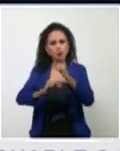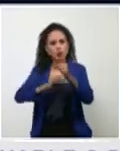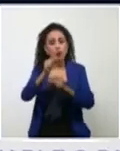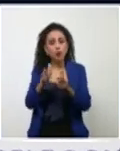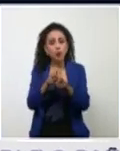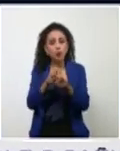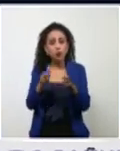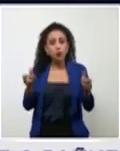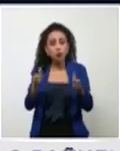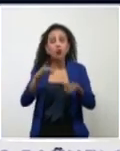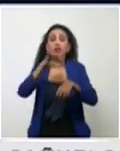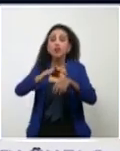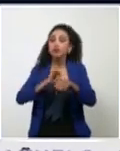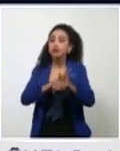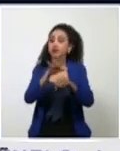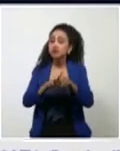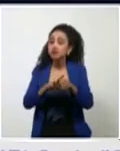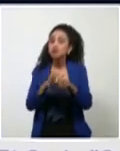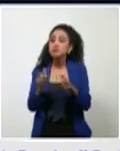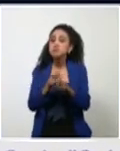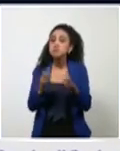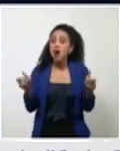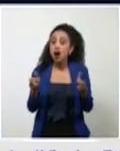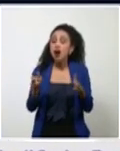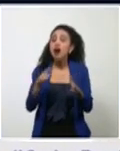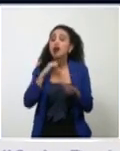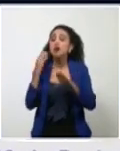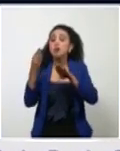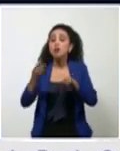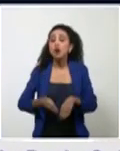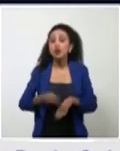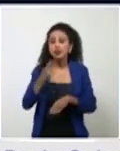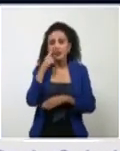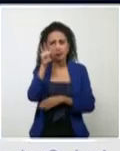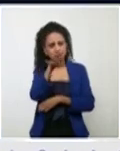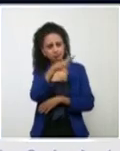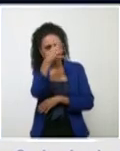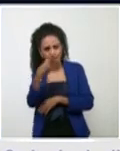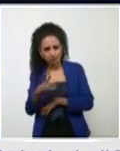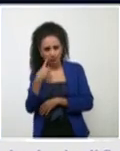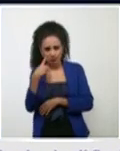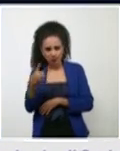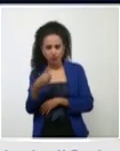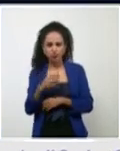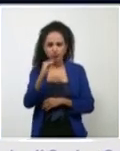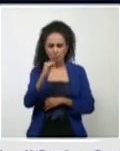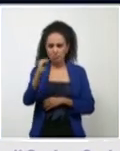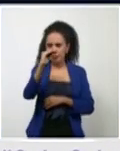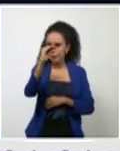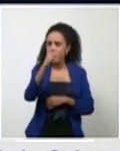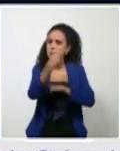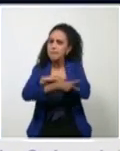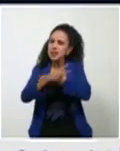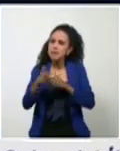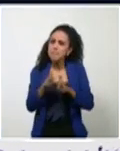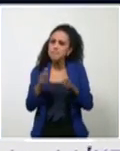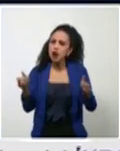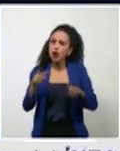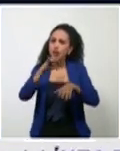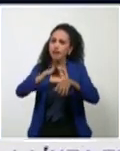deaths. And in the table of positions of countries with the highest number of cases,